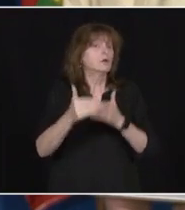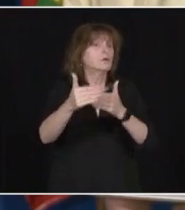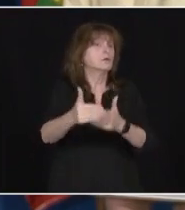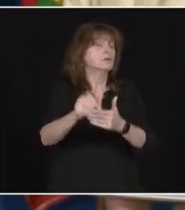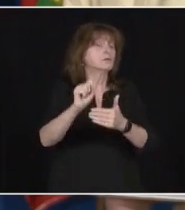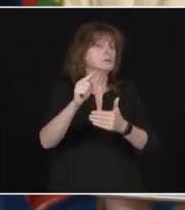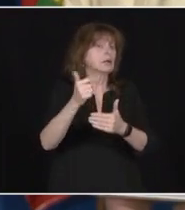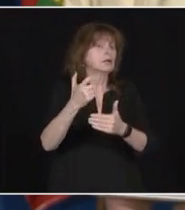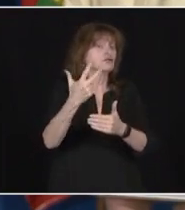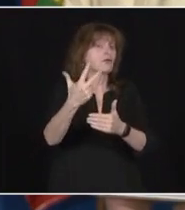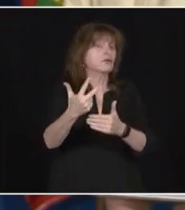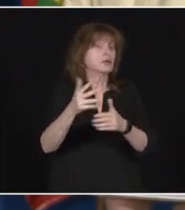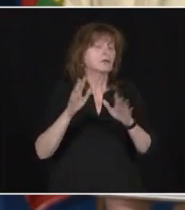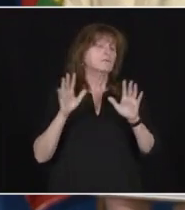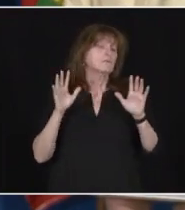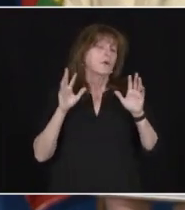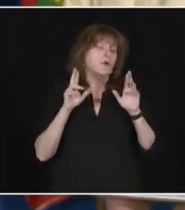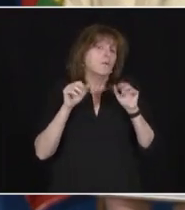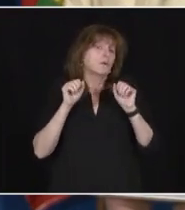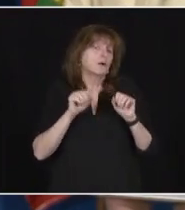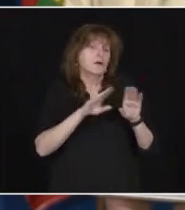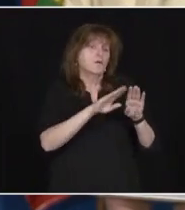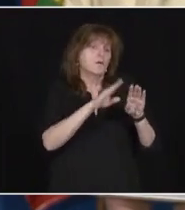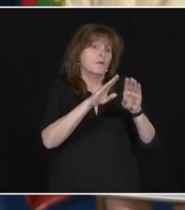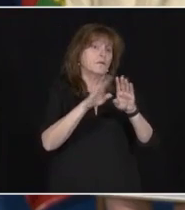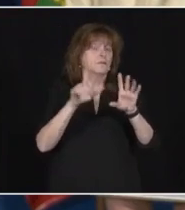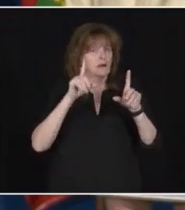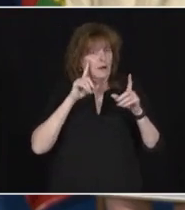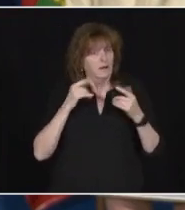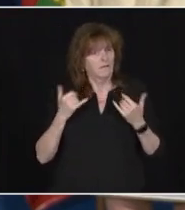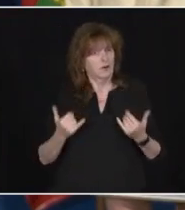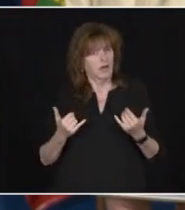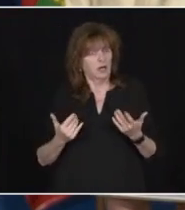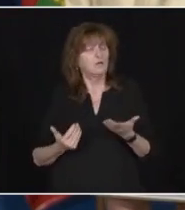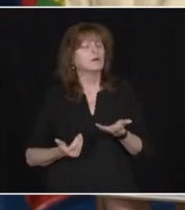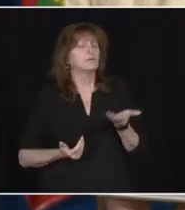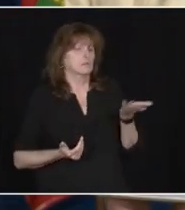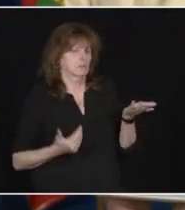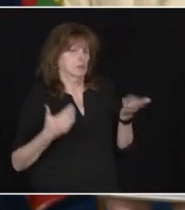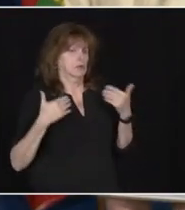they'll be able to open the doors. But I'll pass it over to Minister Sarkaria.